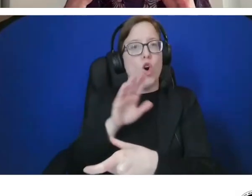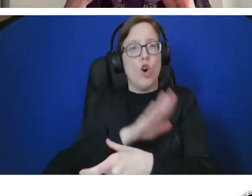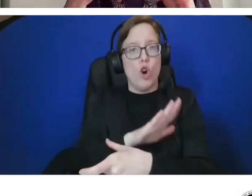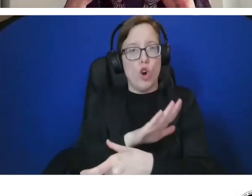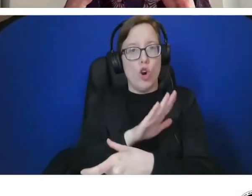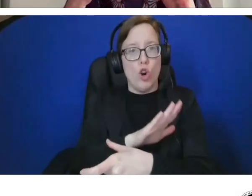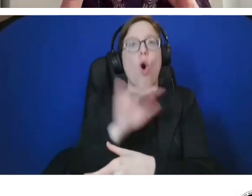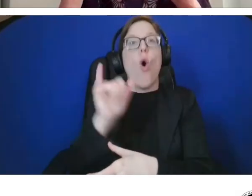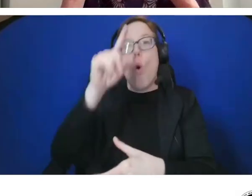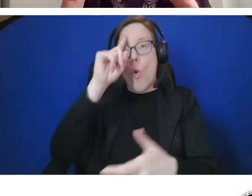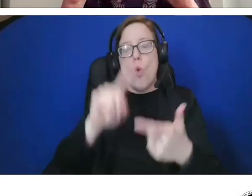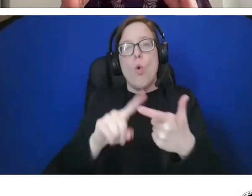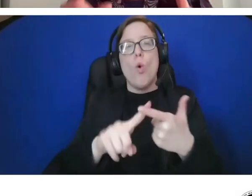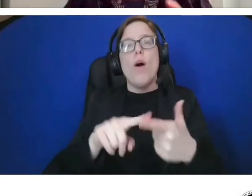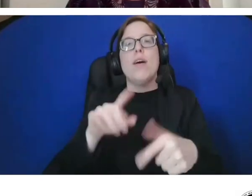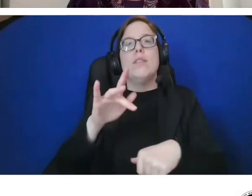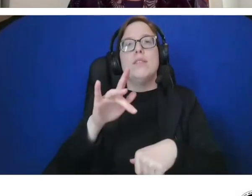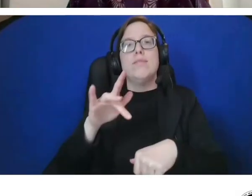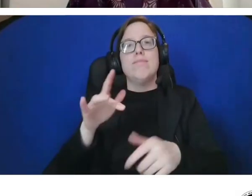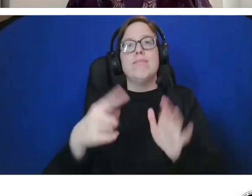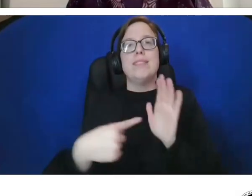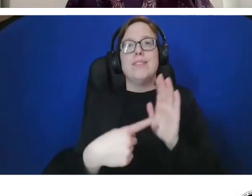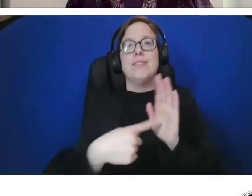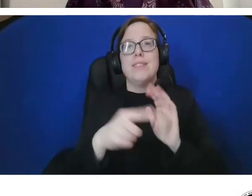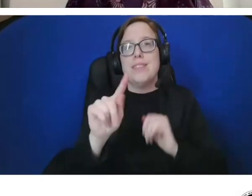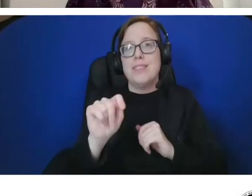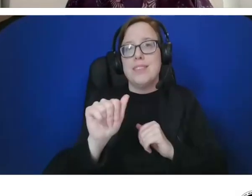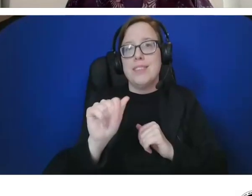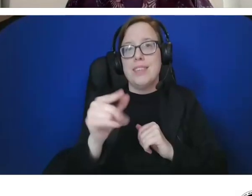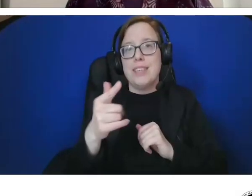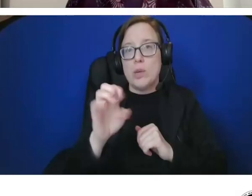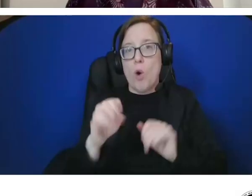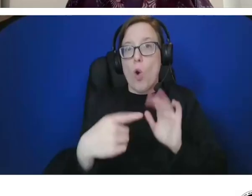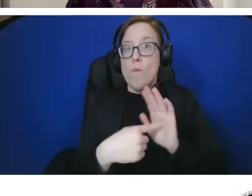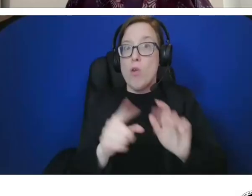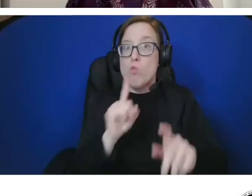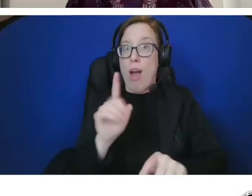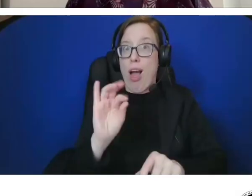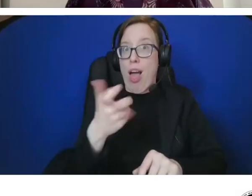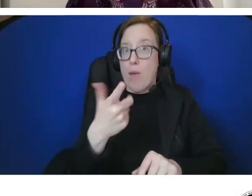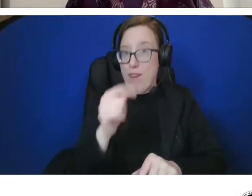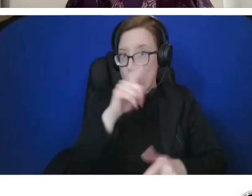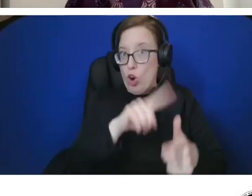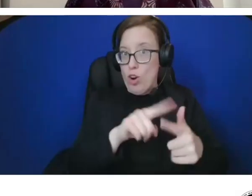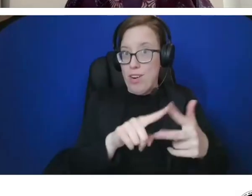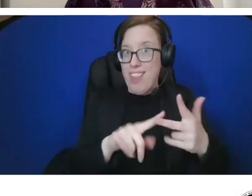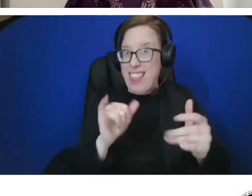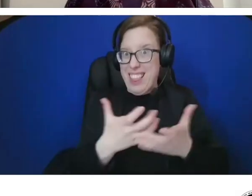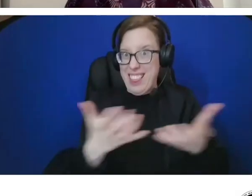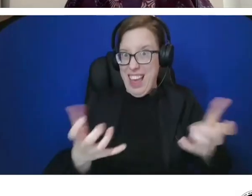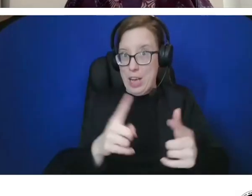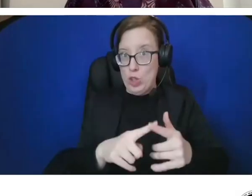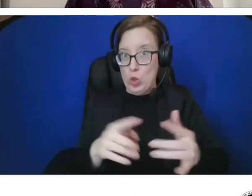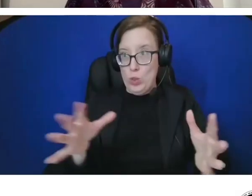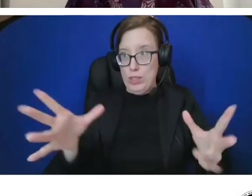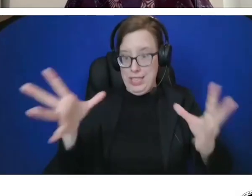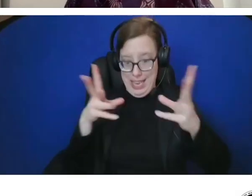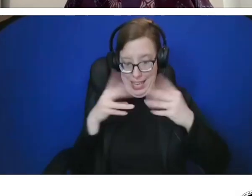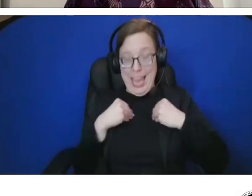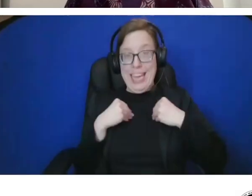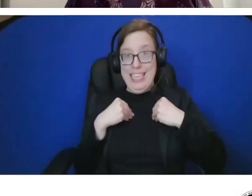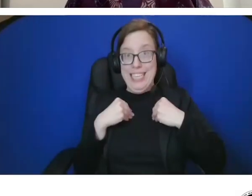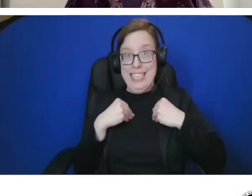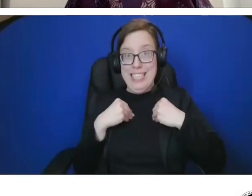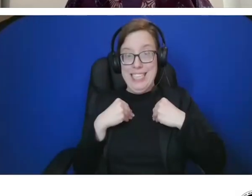were they doing? Oh, they had tangible representations as well as real objects. So that's a lot to take